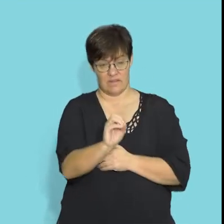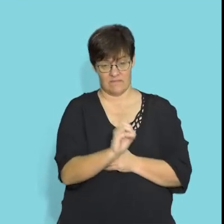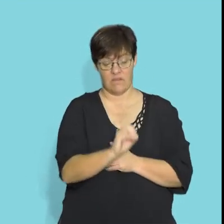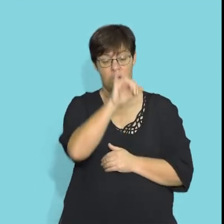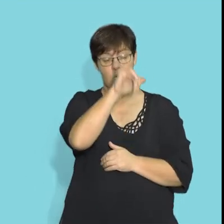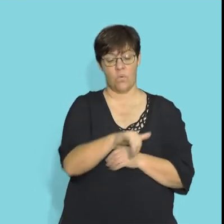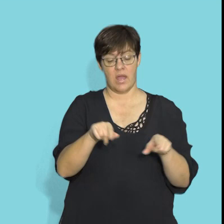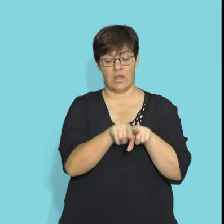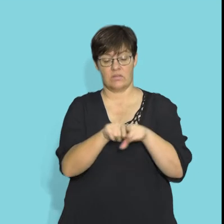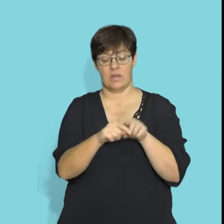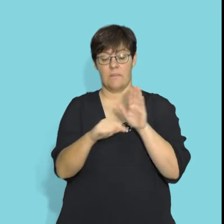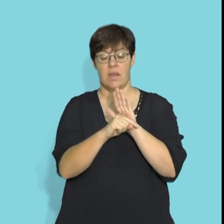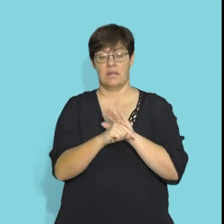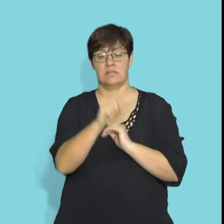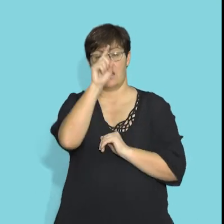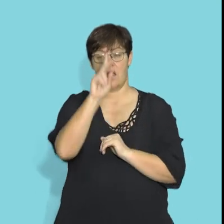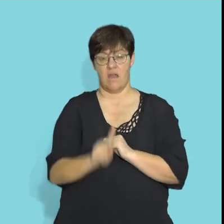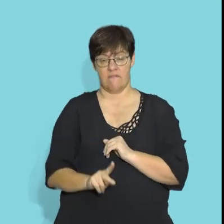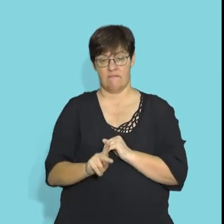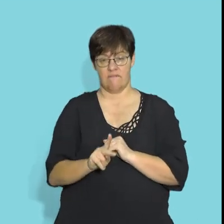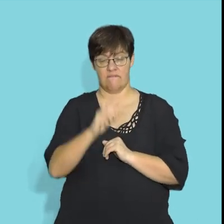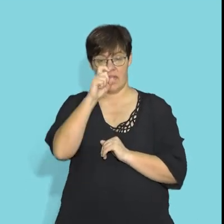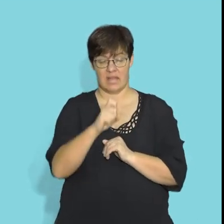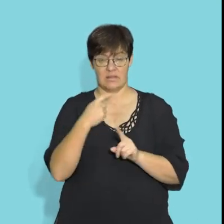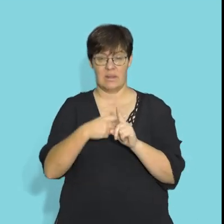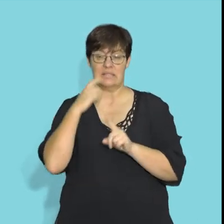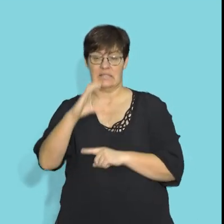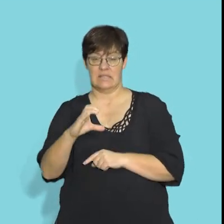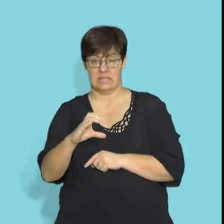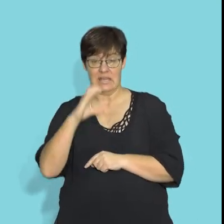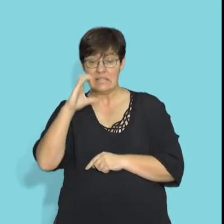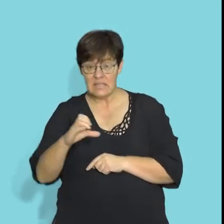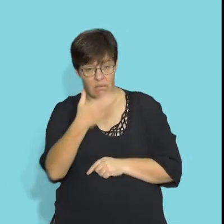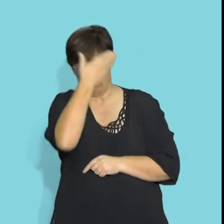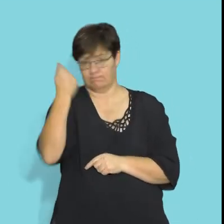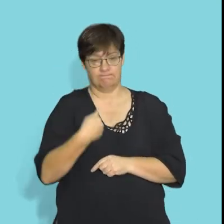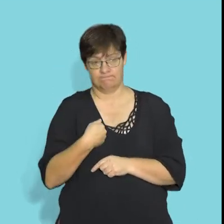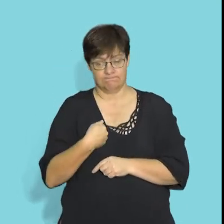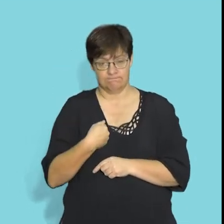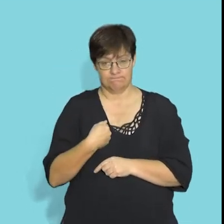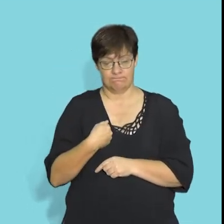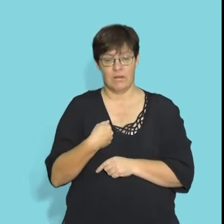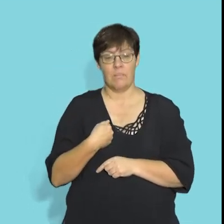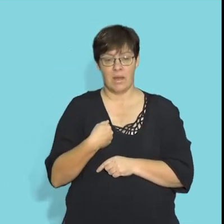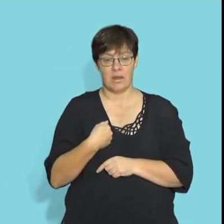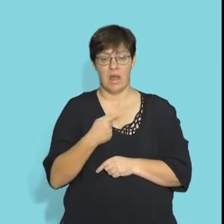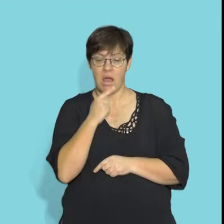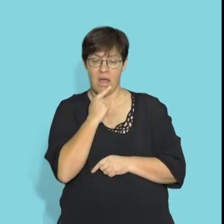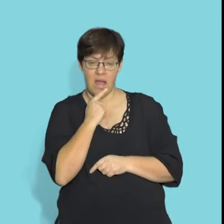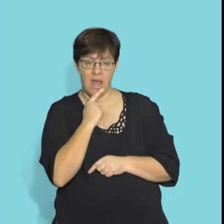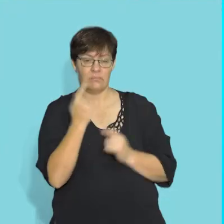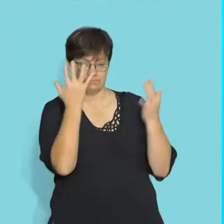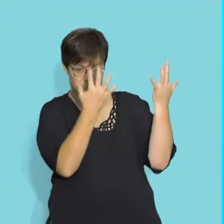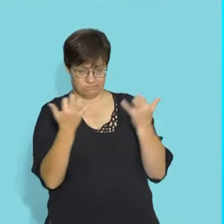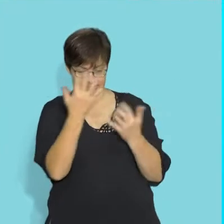equation y equals minus a half x plus c. I don't know what c is, but what I'm going to do is I'm going to sub in a